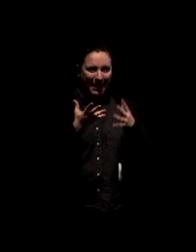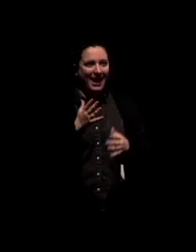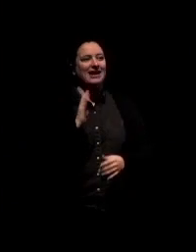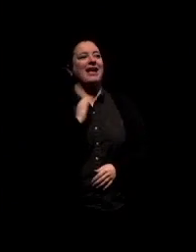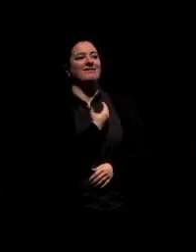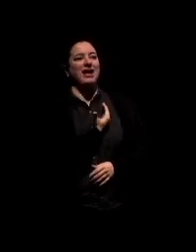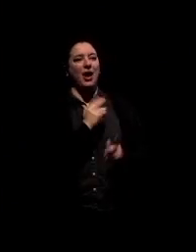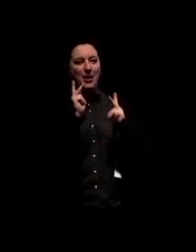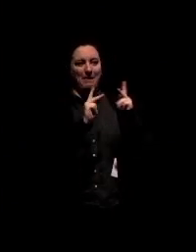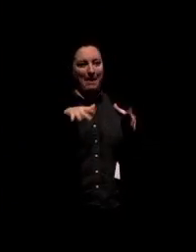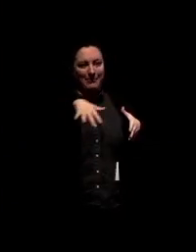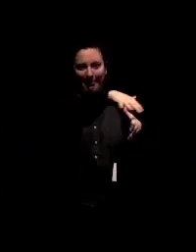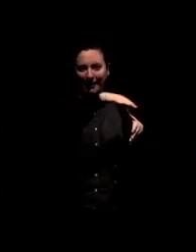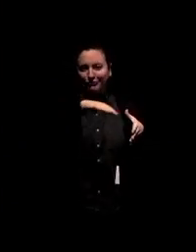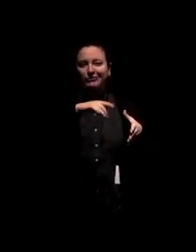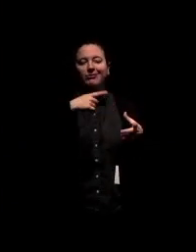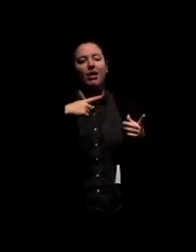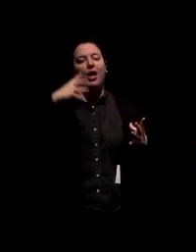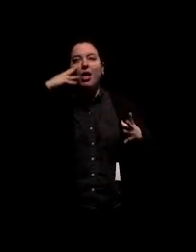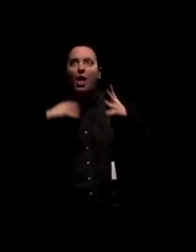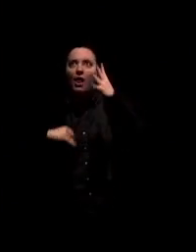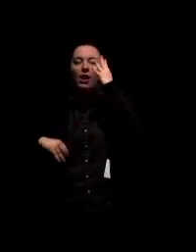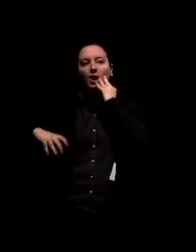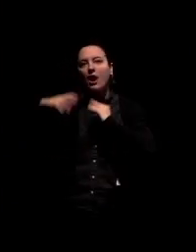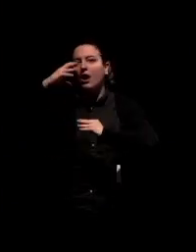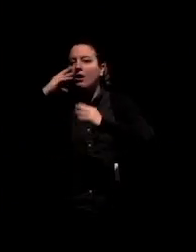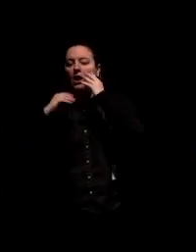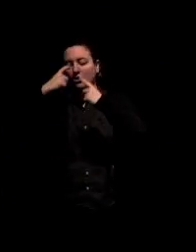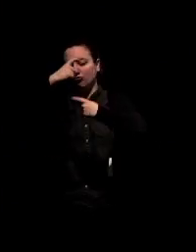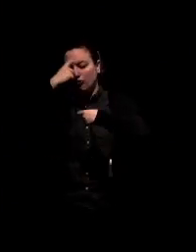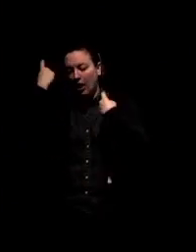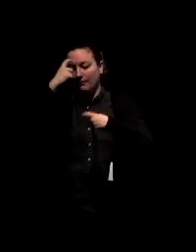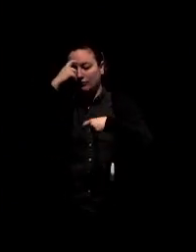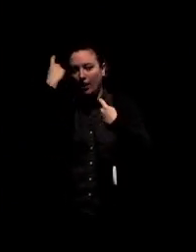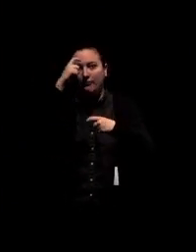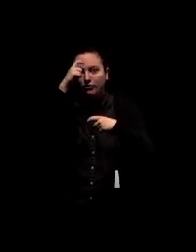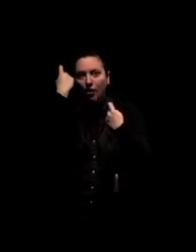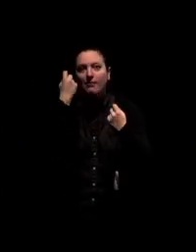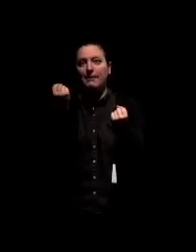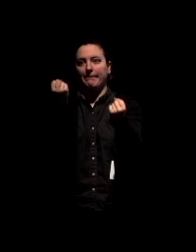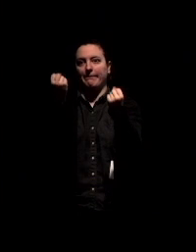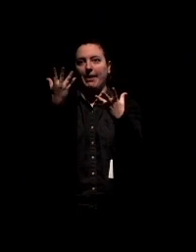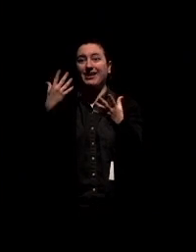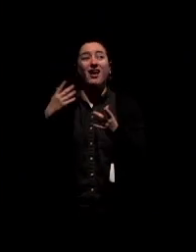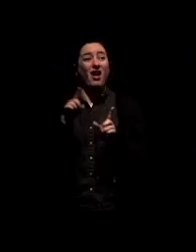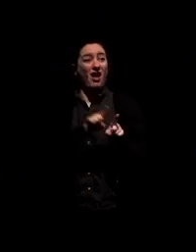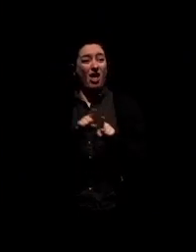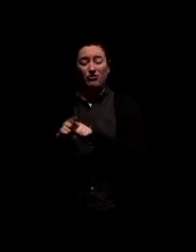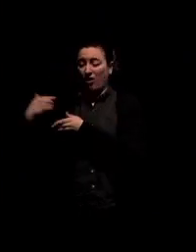today multiple levels of trauma and generational trauma. Our approach is also harm